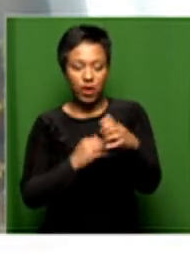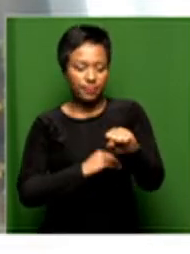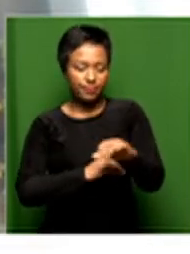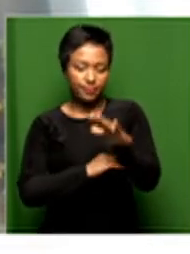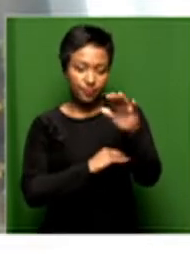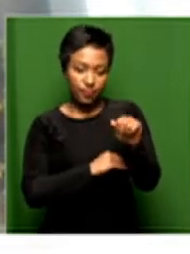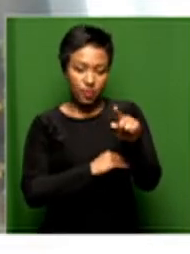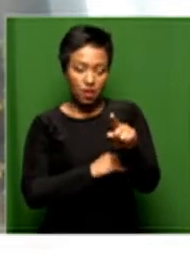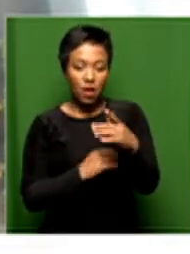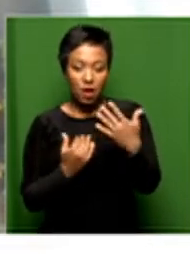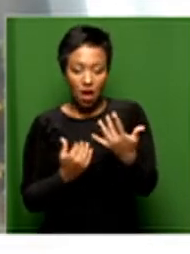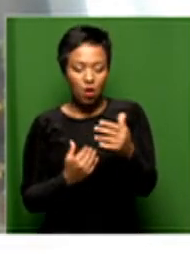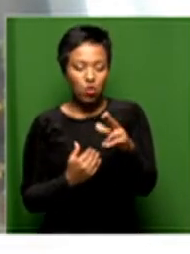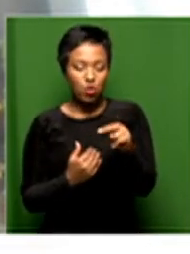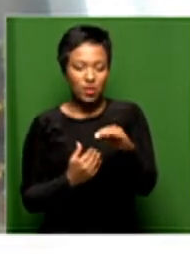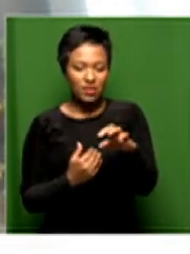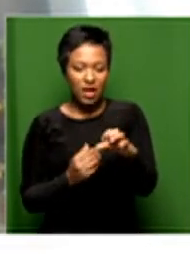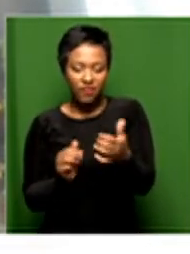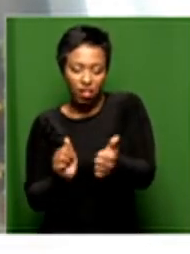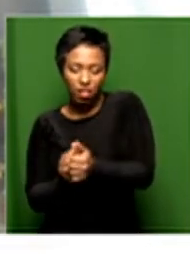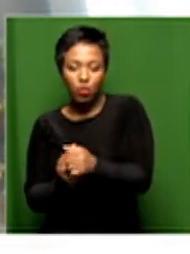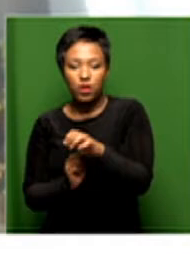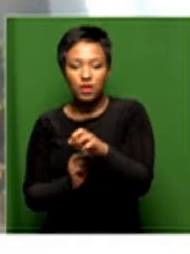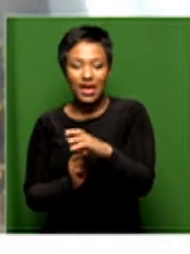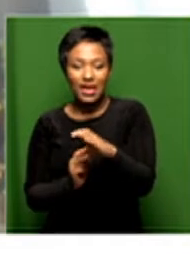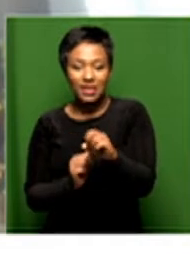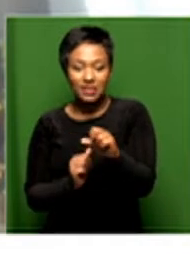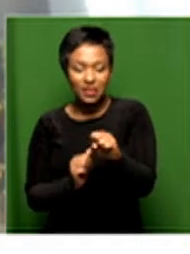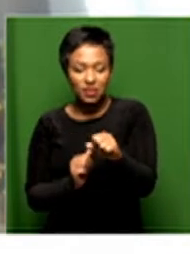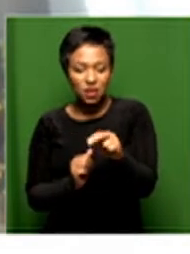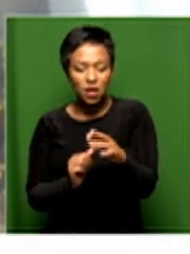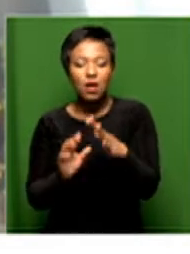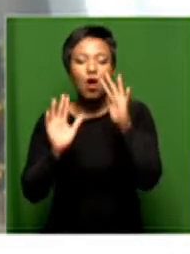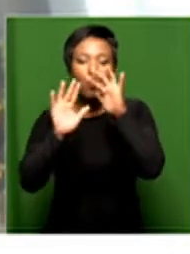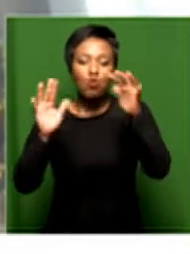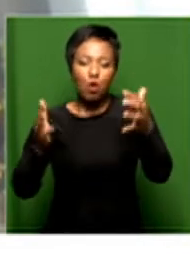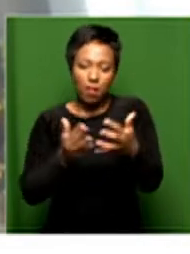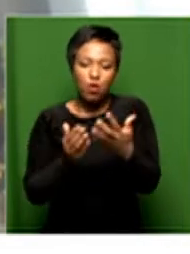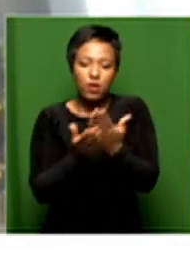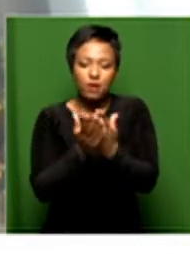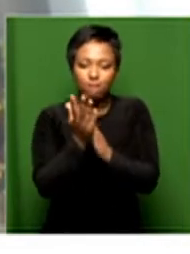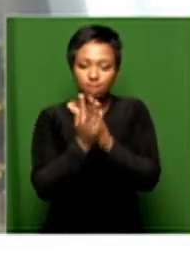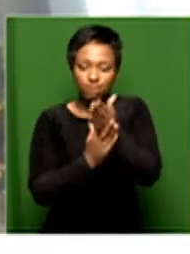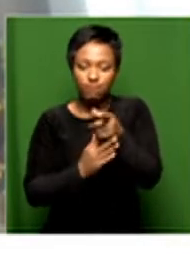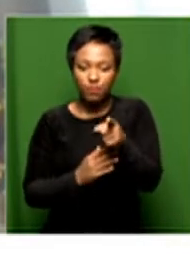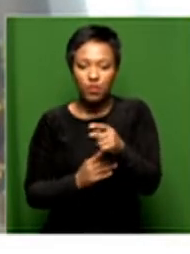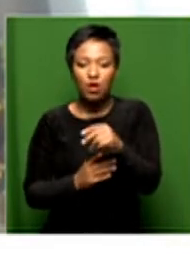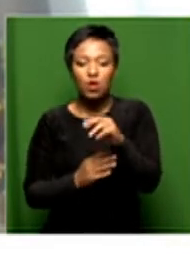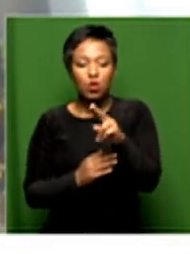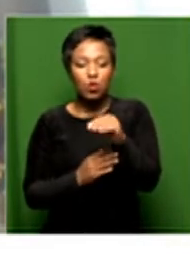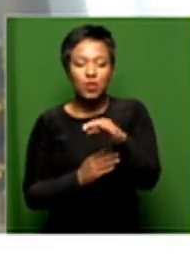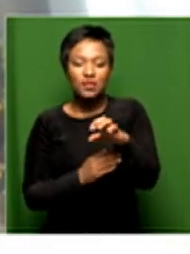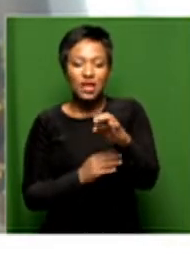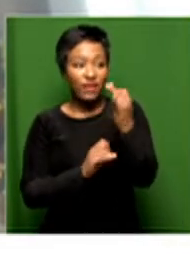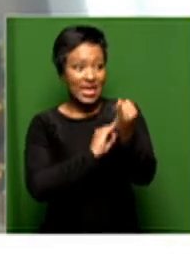So with UNICEF and Ericsson together, what we have is global scale. UNICEF is an international